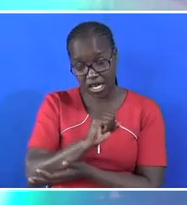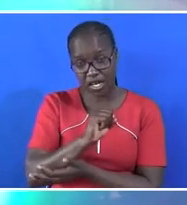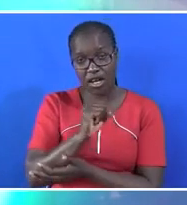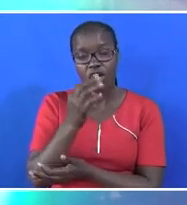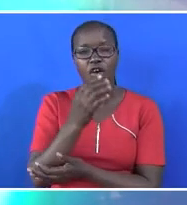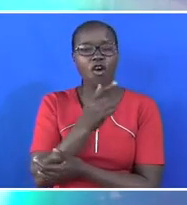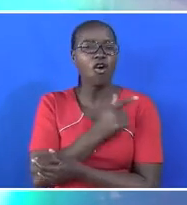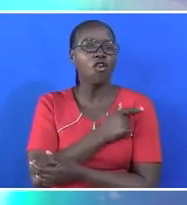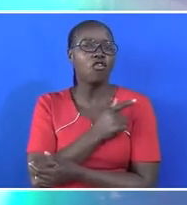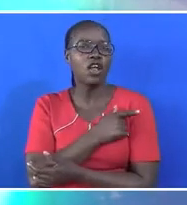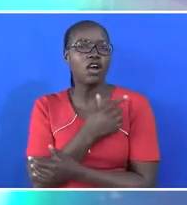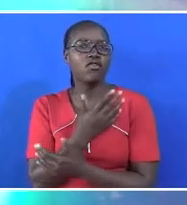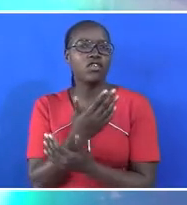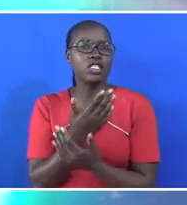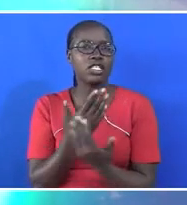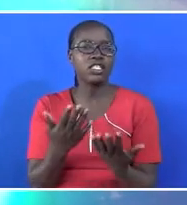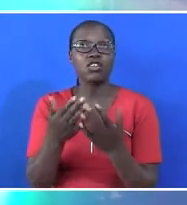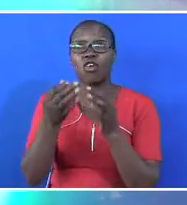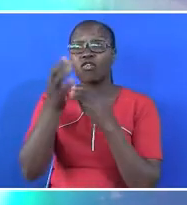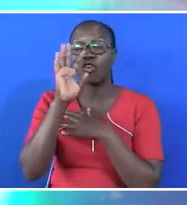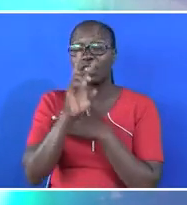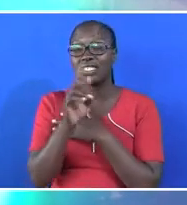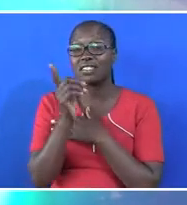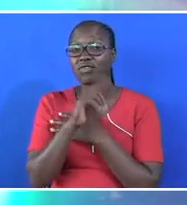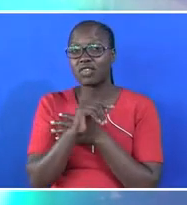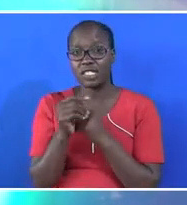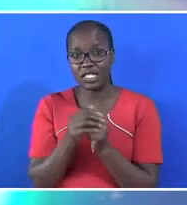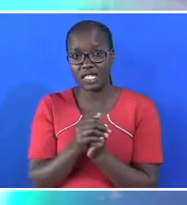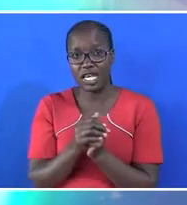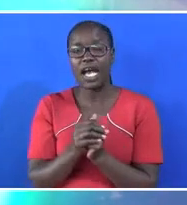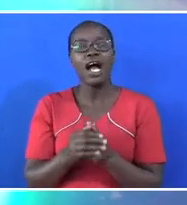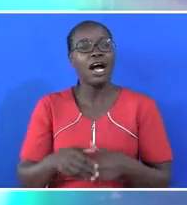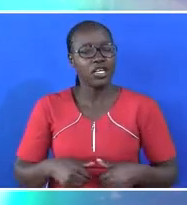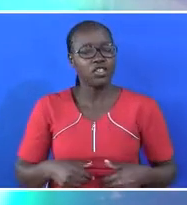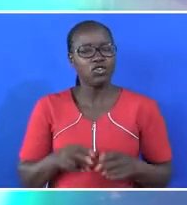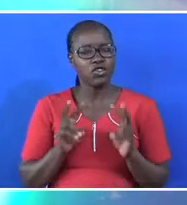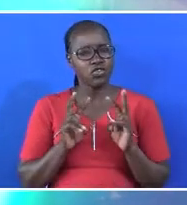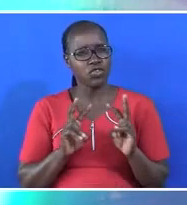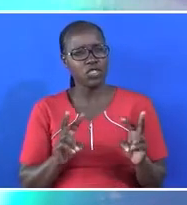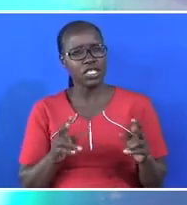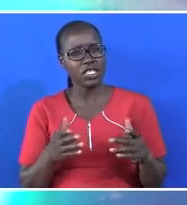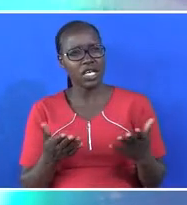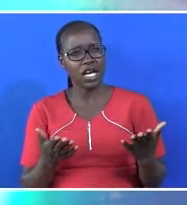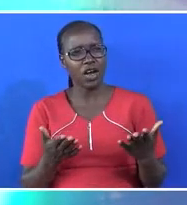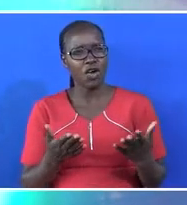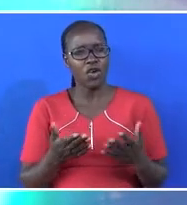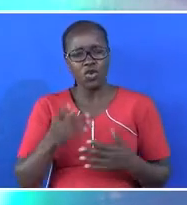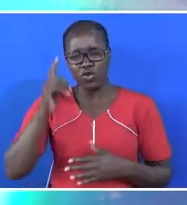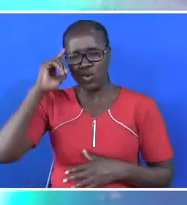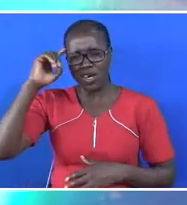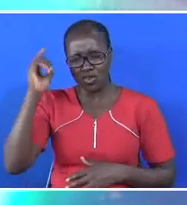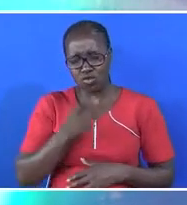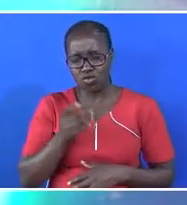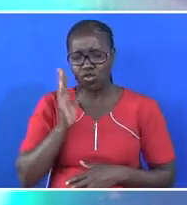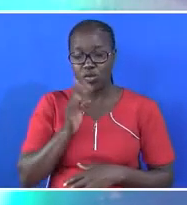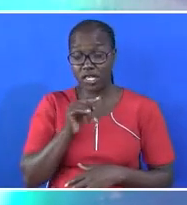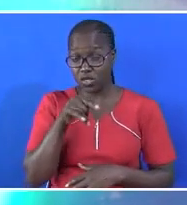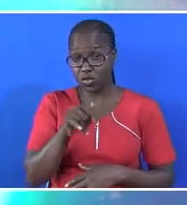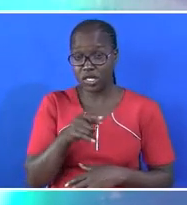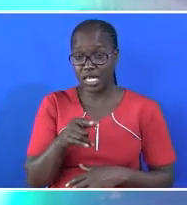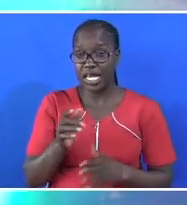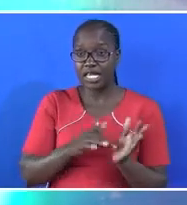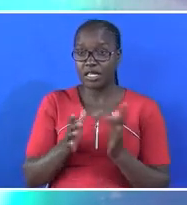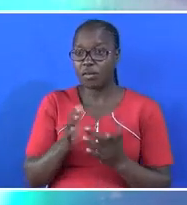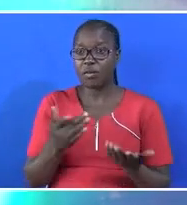the love for the things of God. They have seen that. And to the youth, they have seen how you dishonor your parent. The Bible says, honor